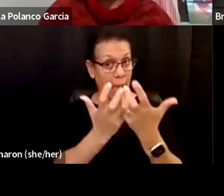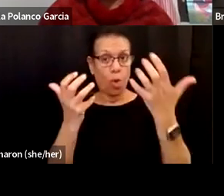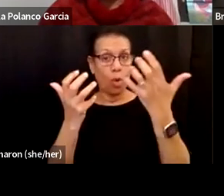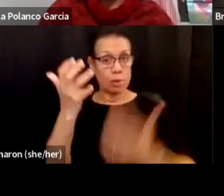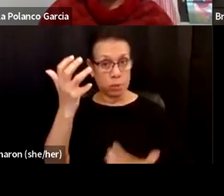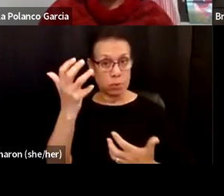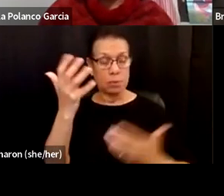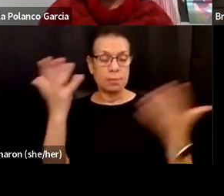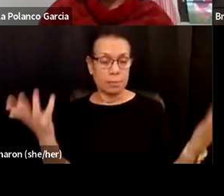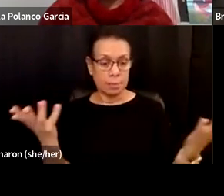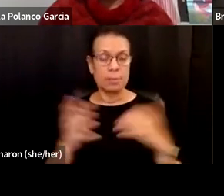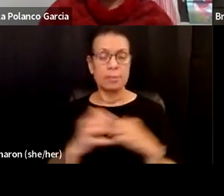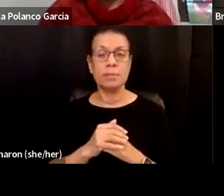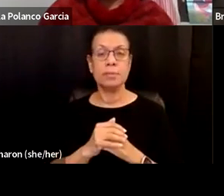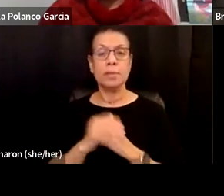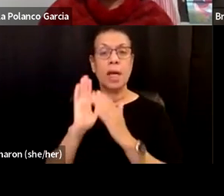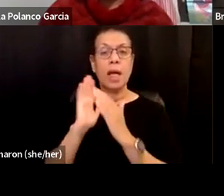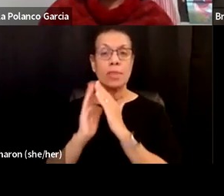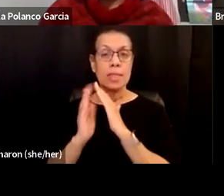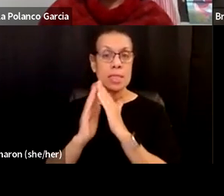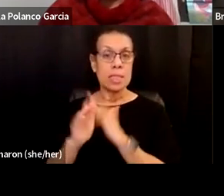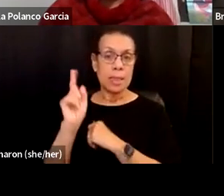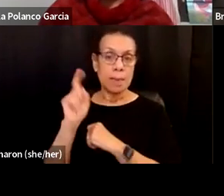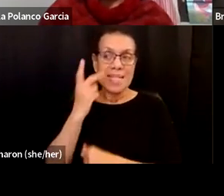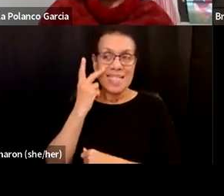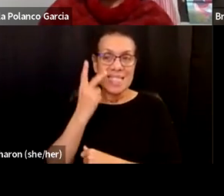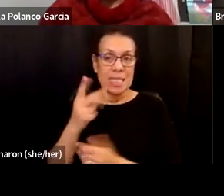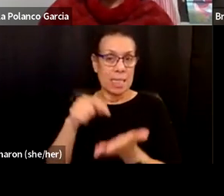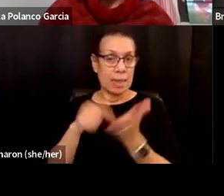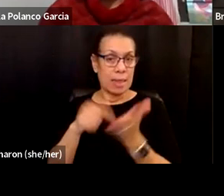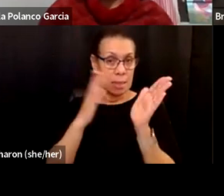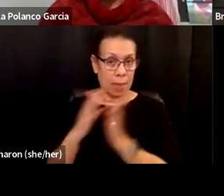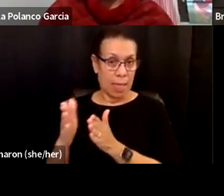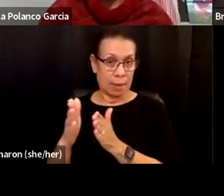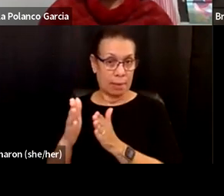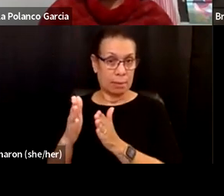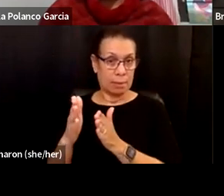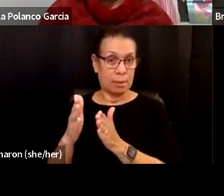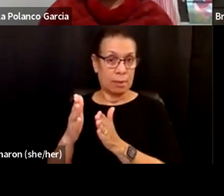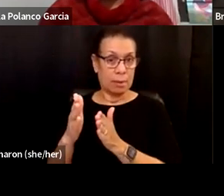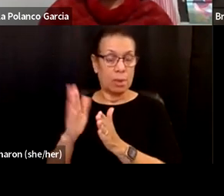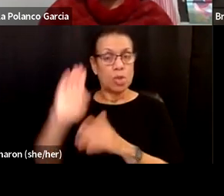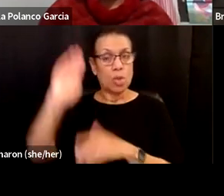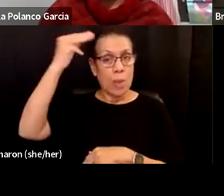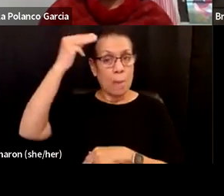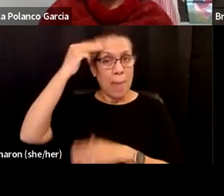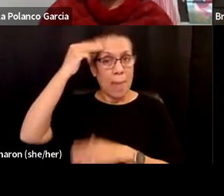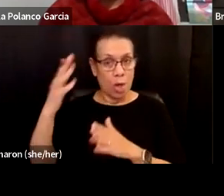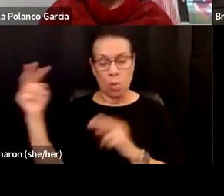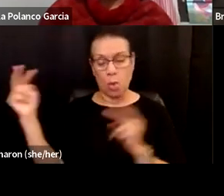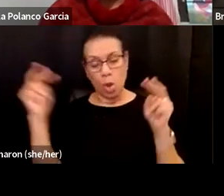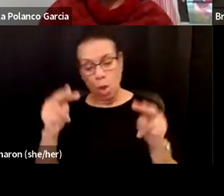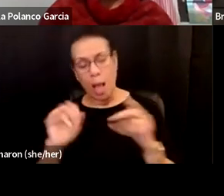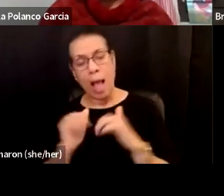to have and and then the city has to see this plan and decide how they will fund it